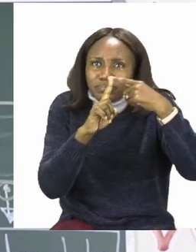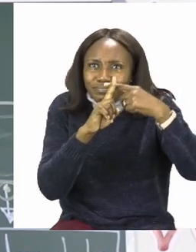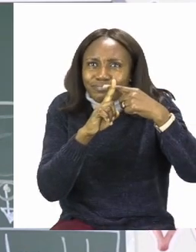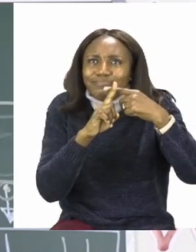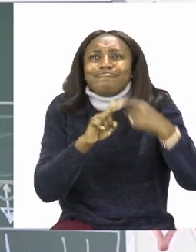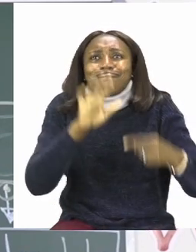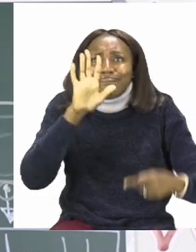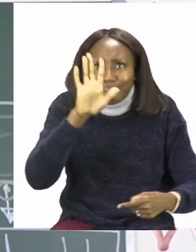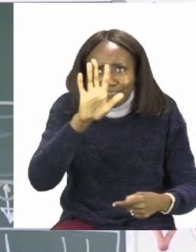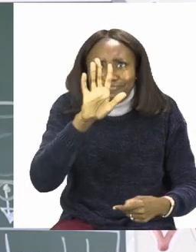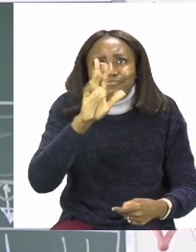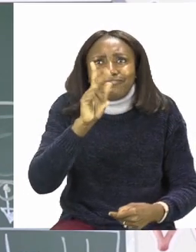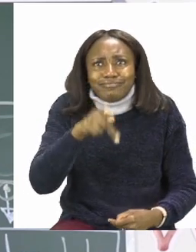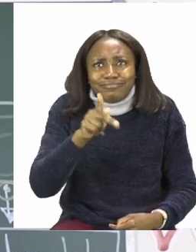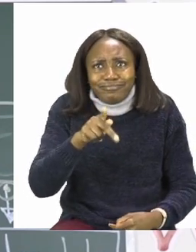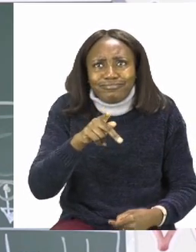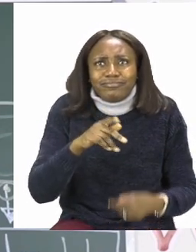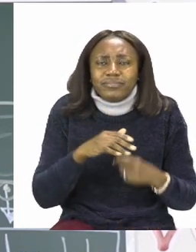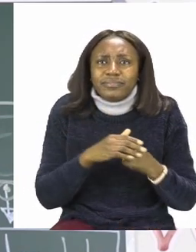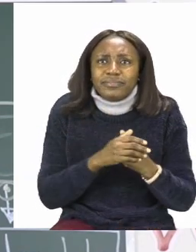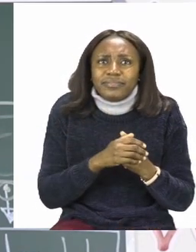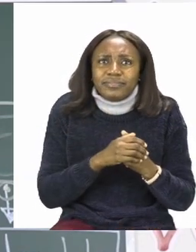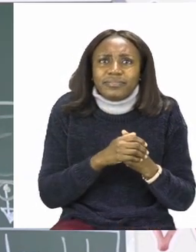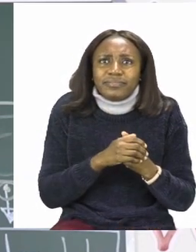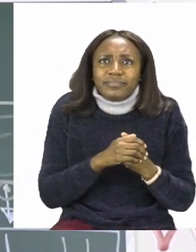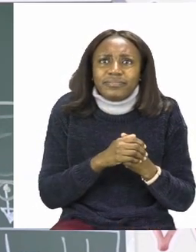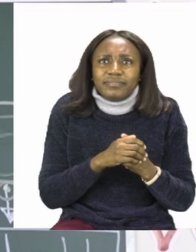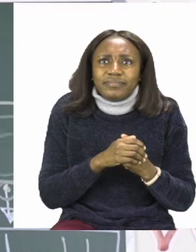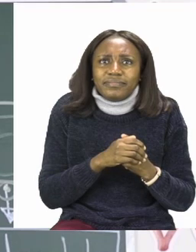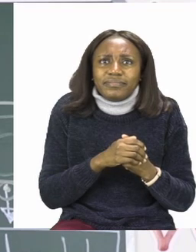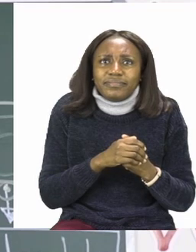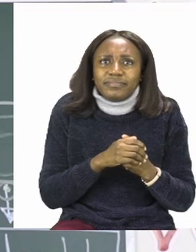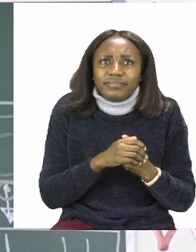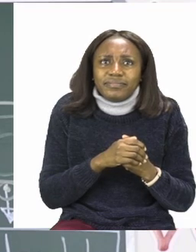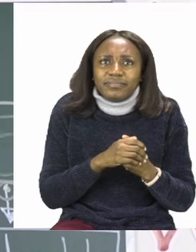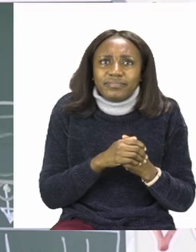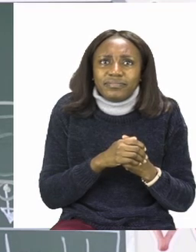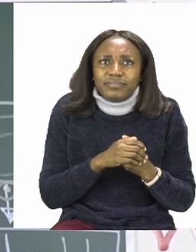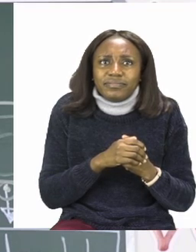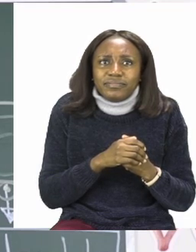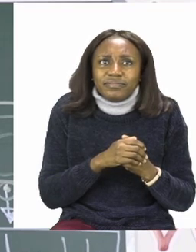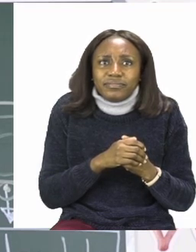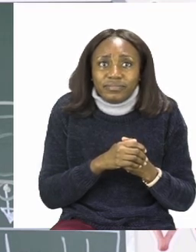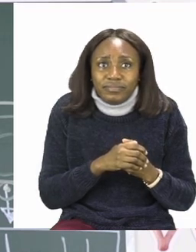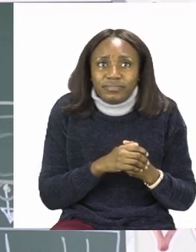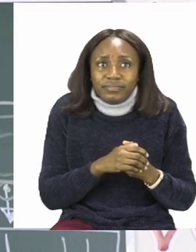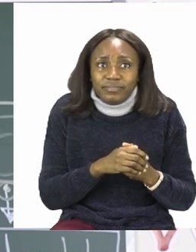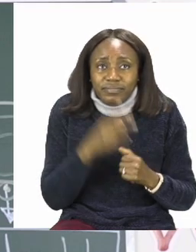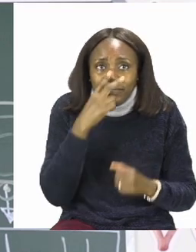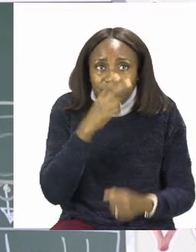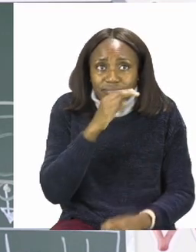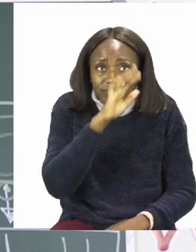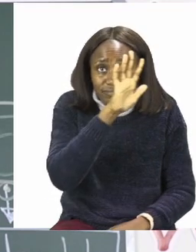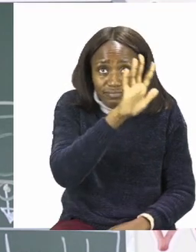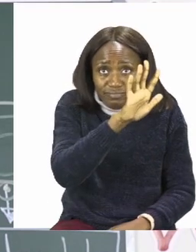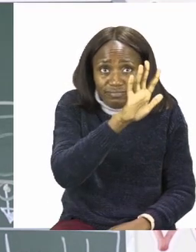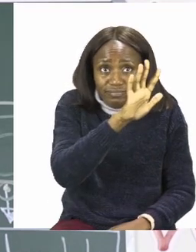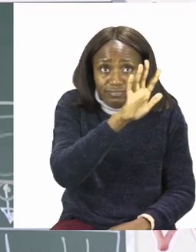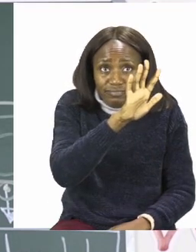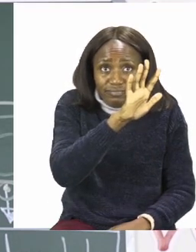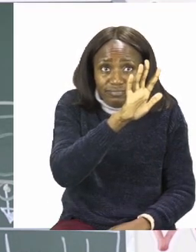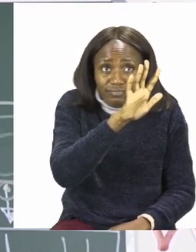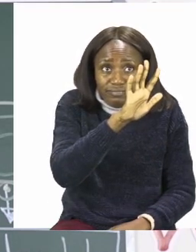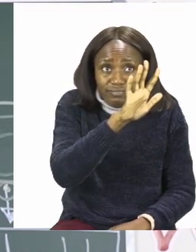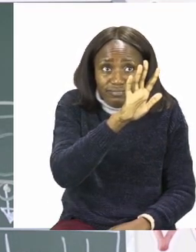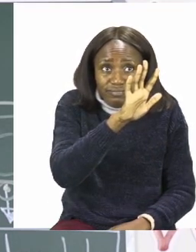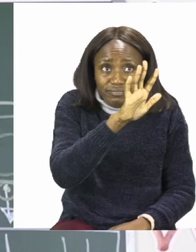our answer. So we need to double our 5. Meaning the circles we have drawn here,